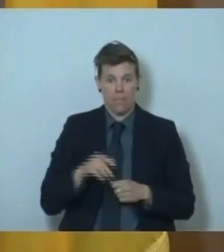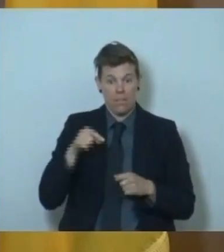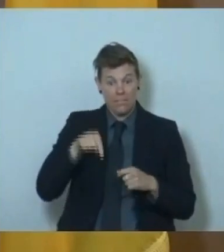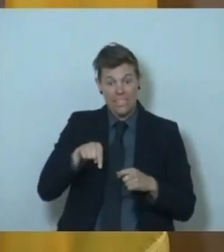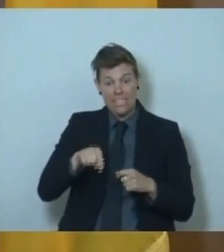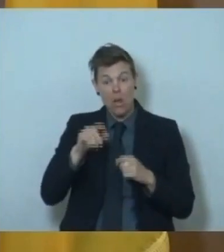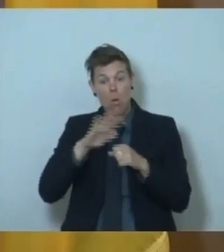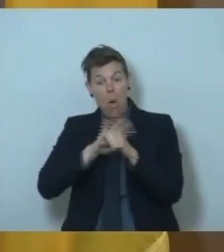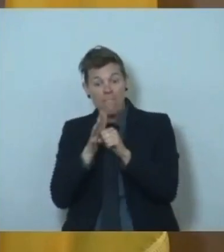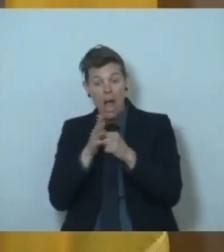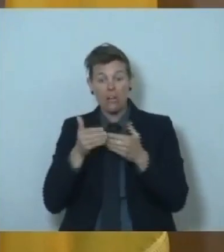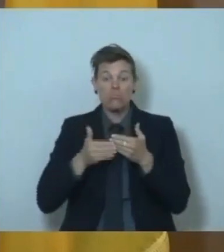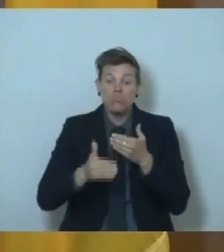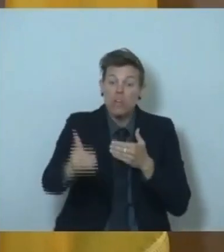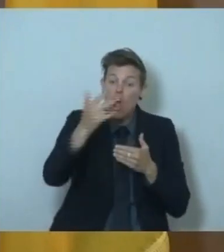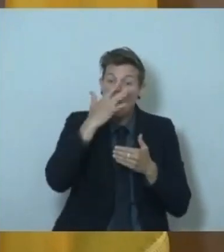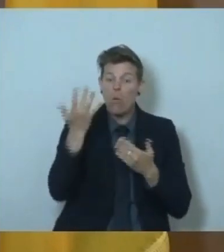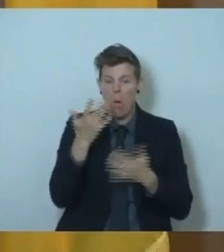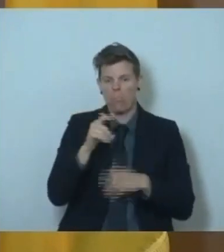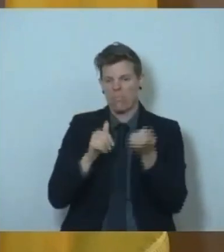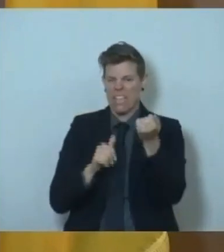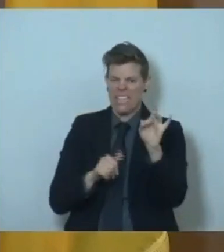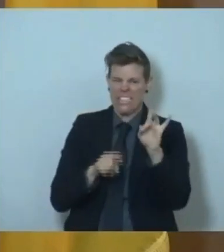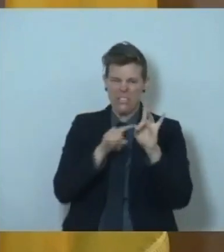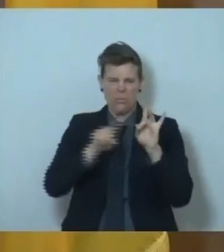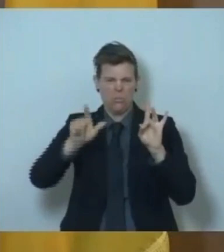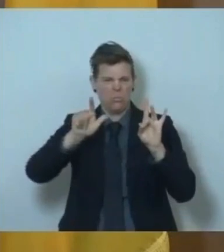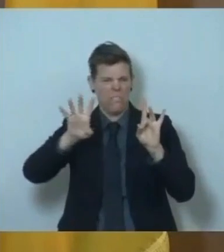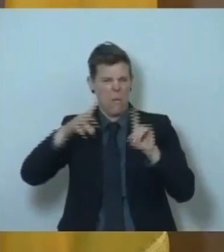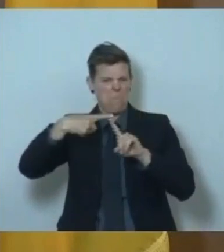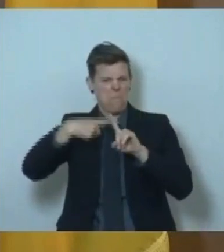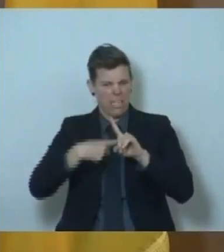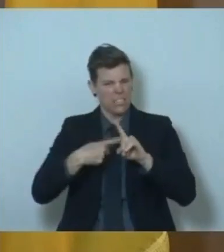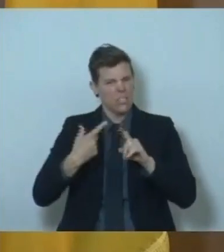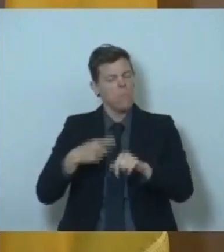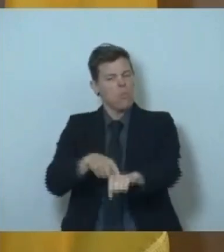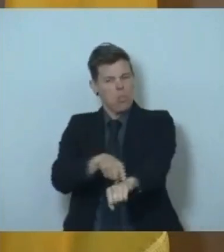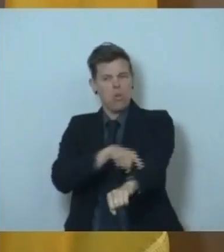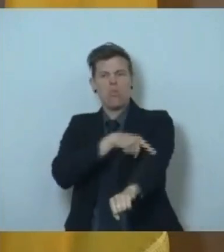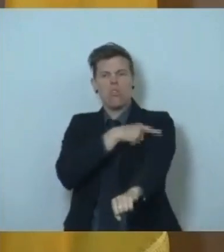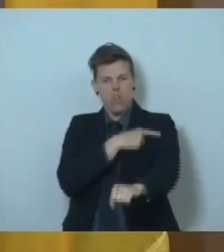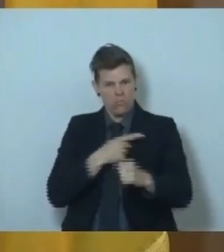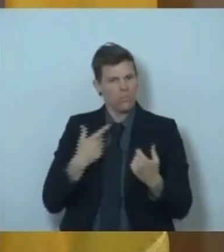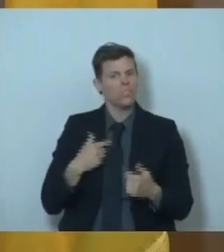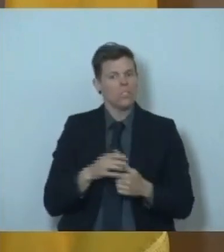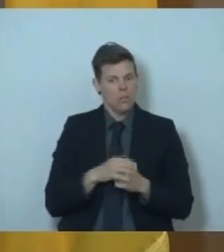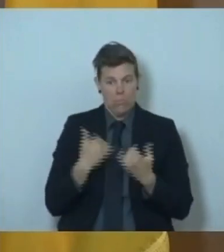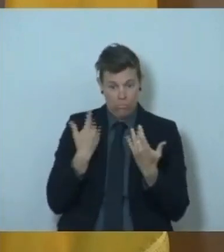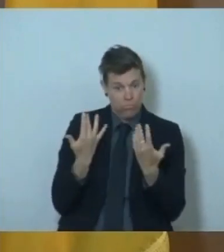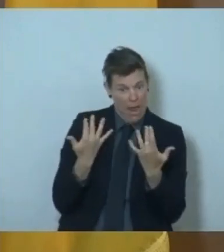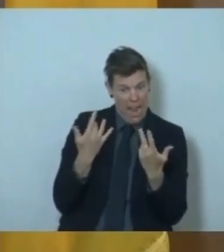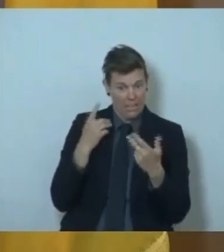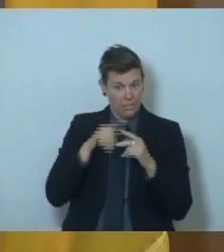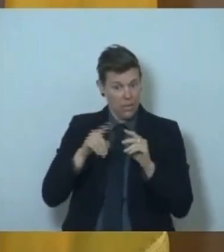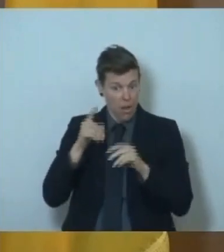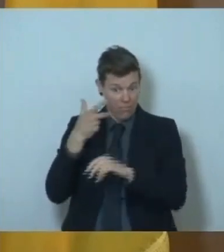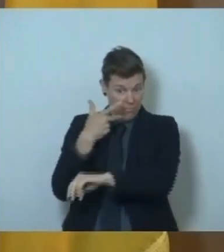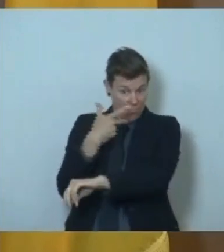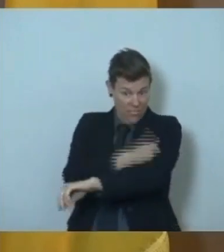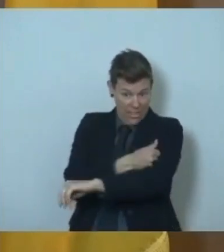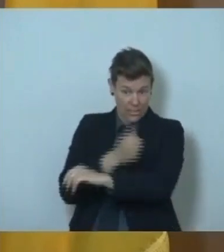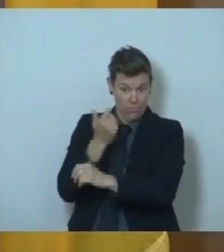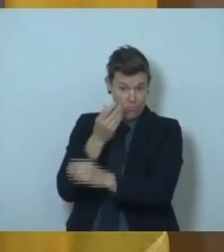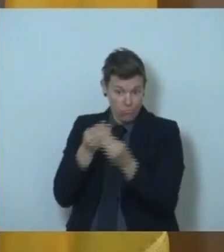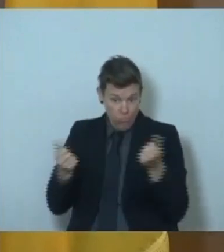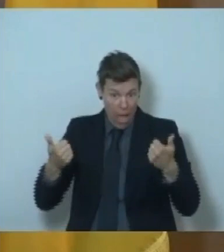as 18 to 24 months until we have a vaccine. So let's keep making progress, New Mexico. That's my commitment to you, and I know that